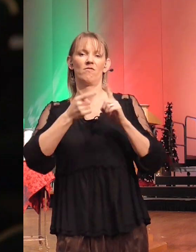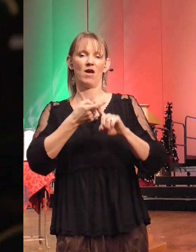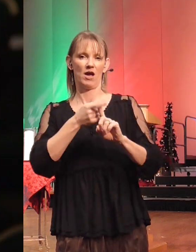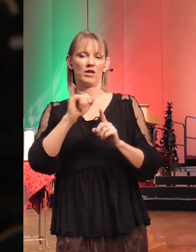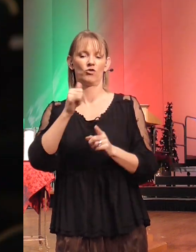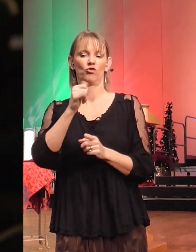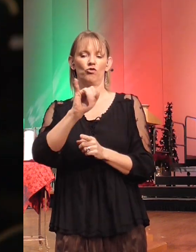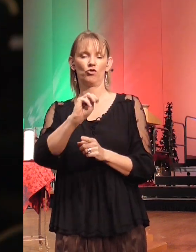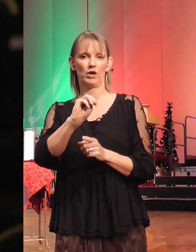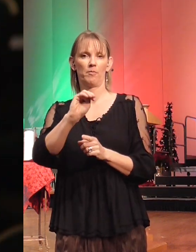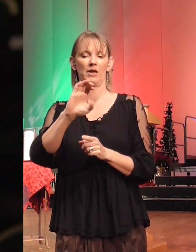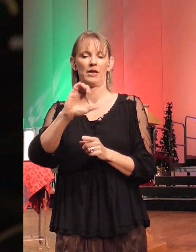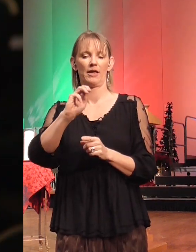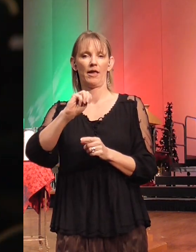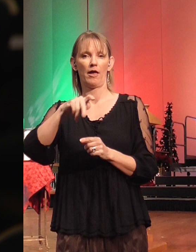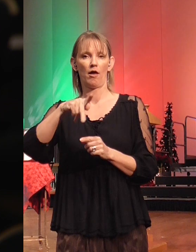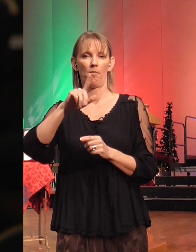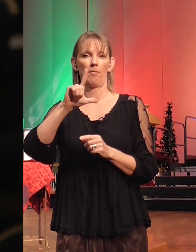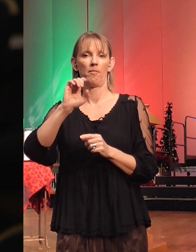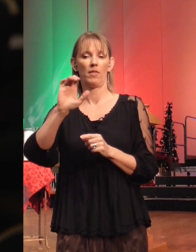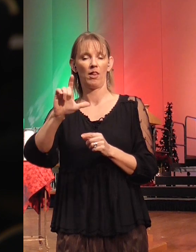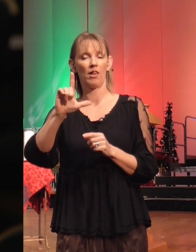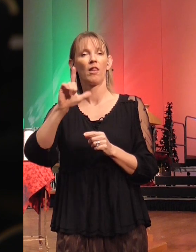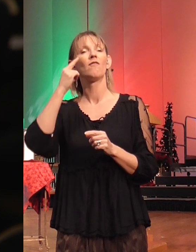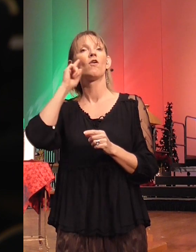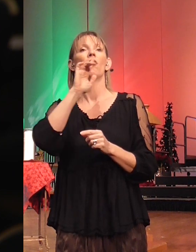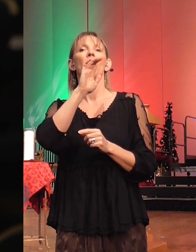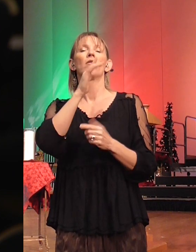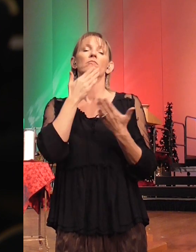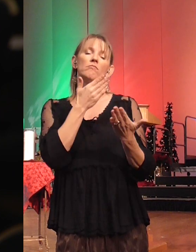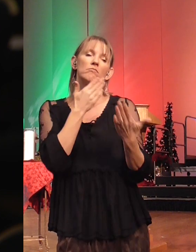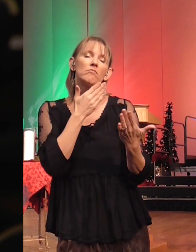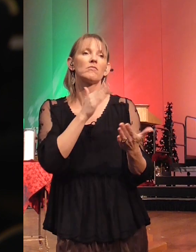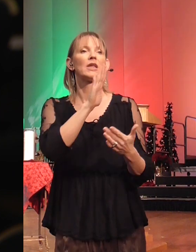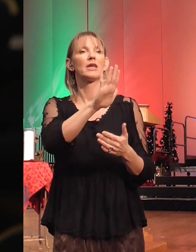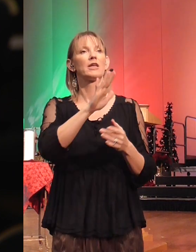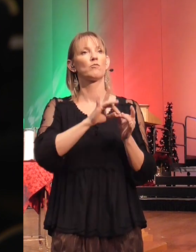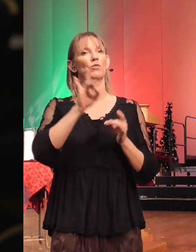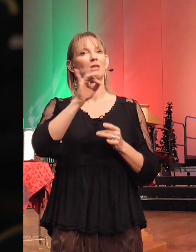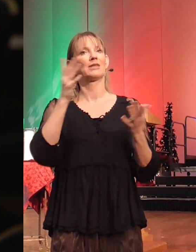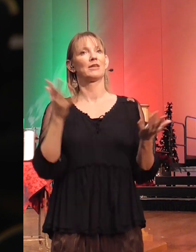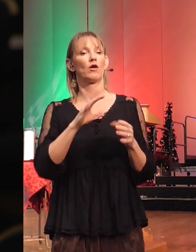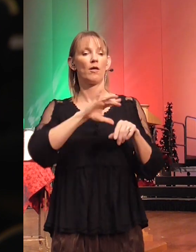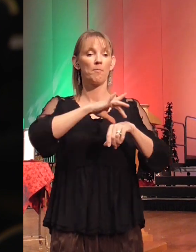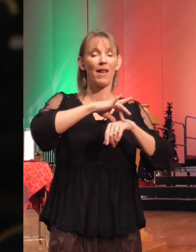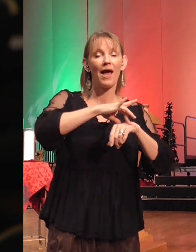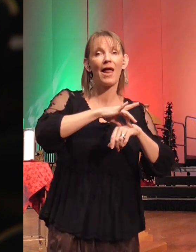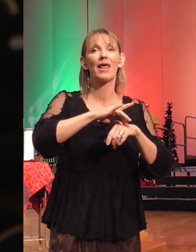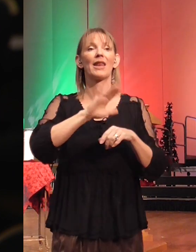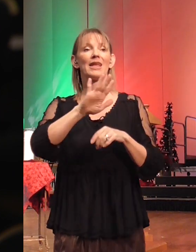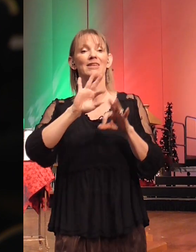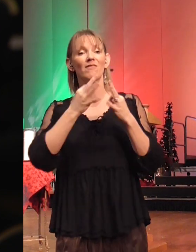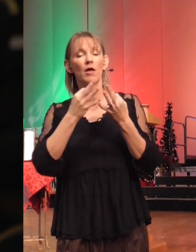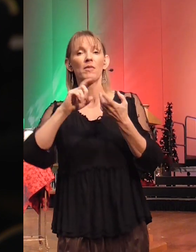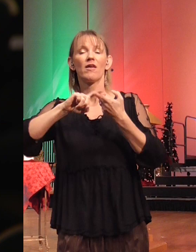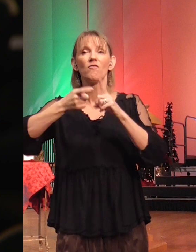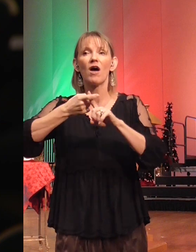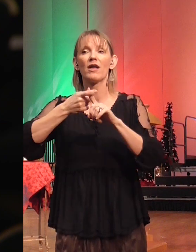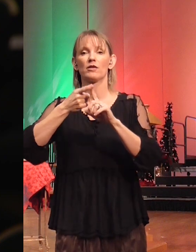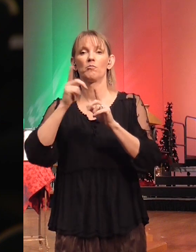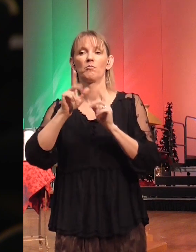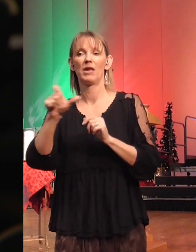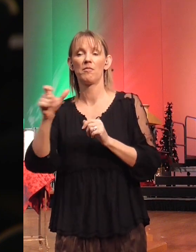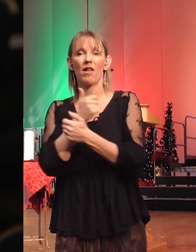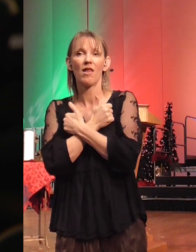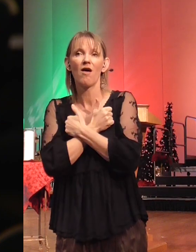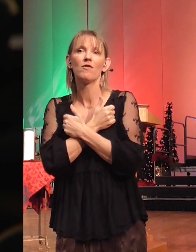Campbell in gratitude for his presence on this planet, his presence to his family, his friends, his loved ones,